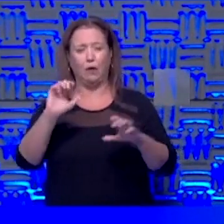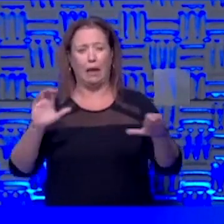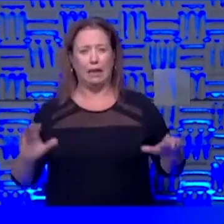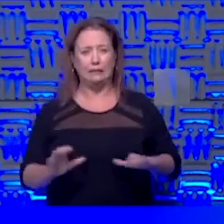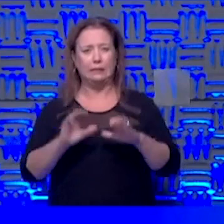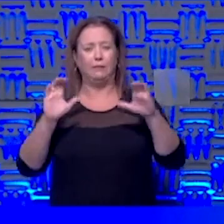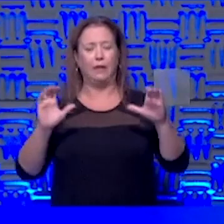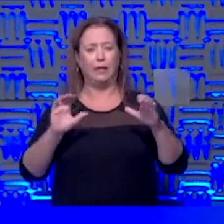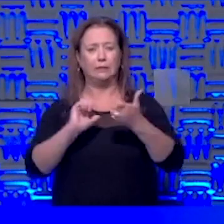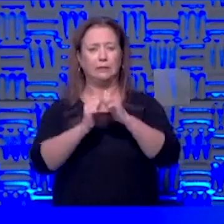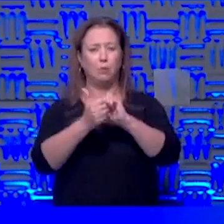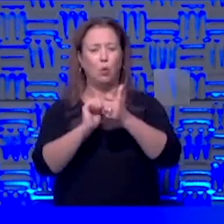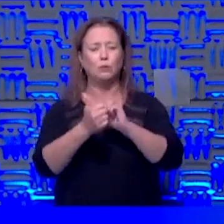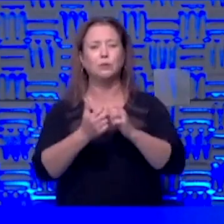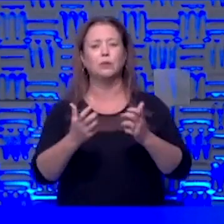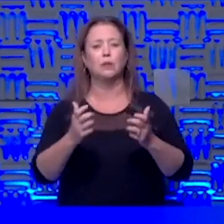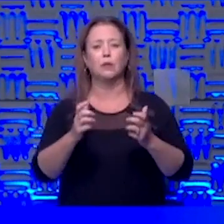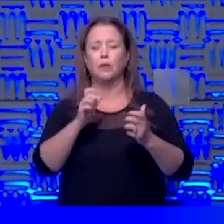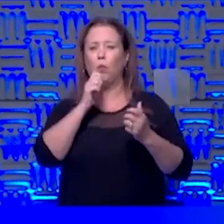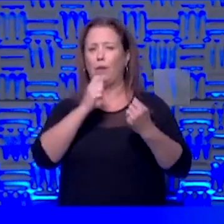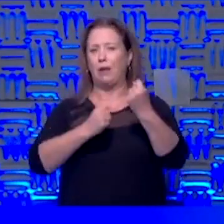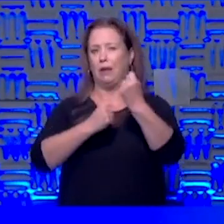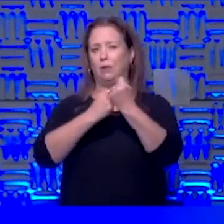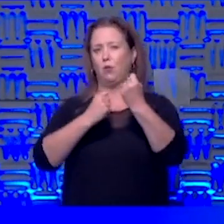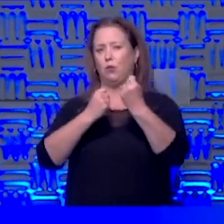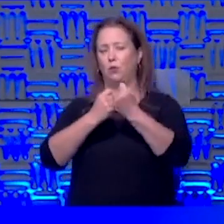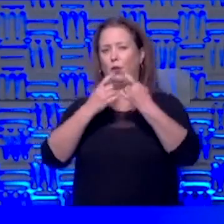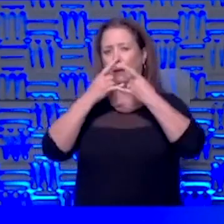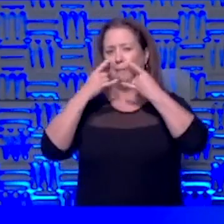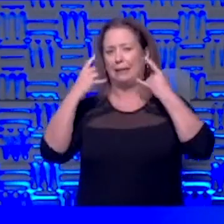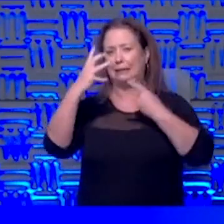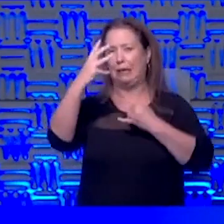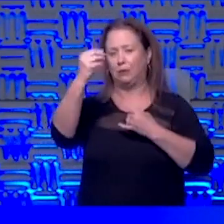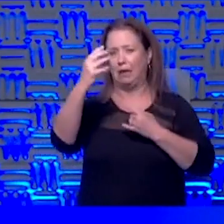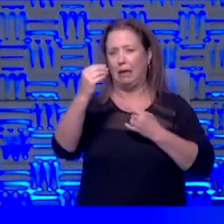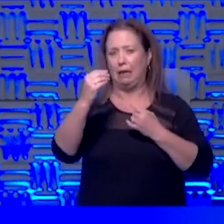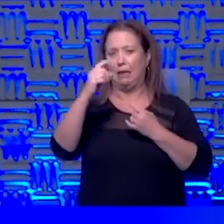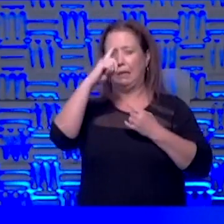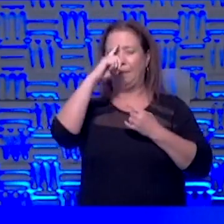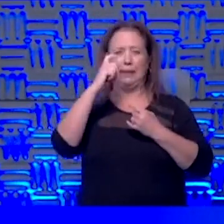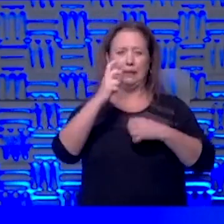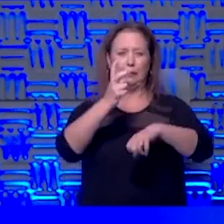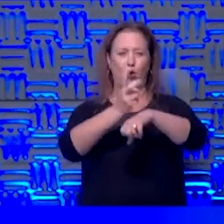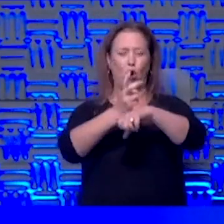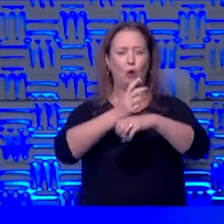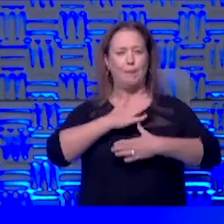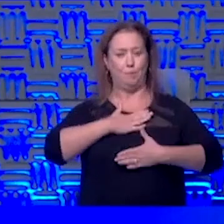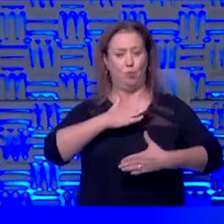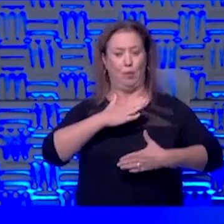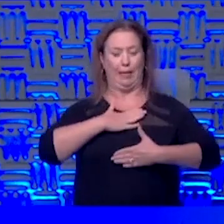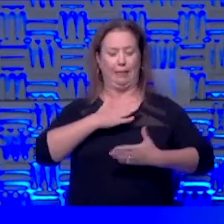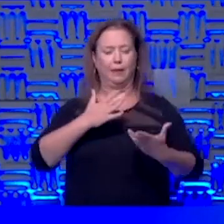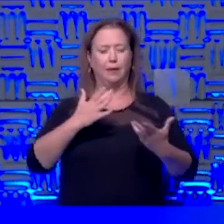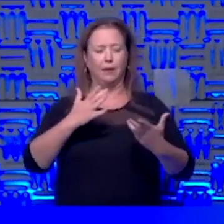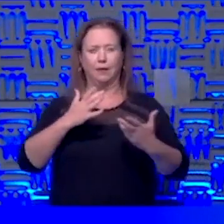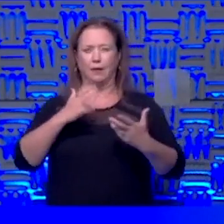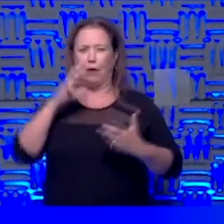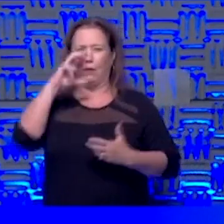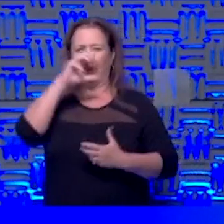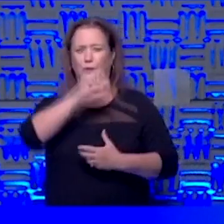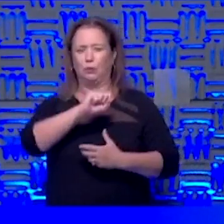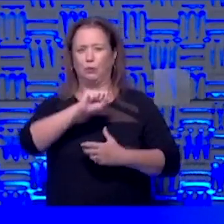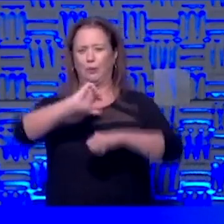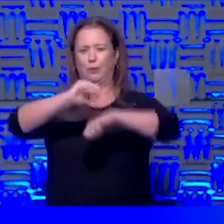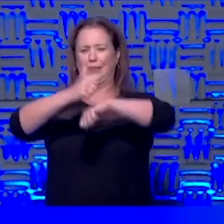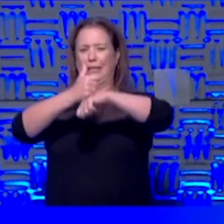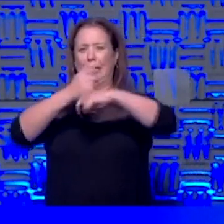activities, we haven't necessarily endorsed wearing the masks outside when you're doing them because they are difficult to breathe. And I would assume these are probably engineered